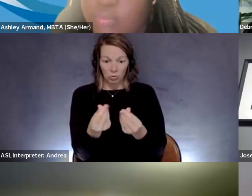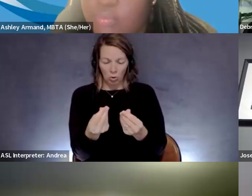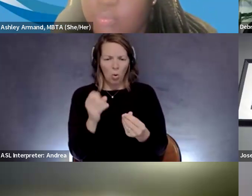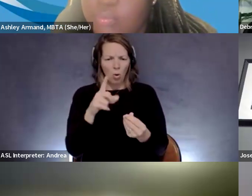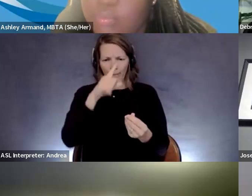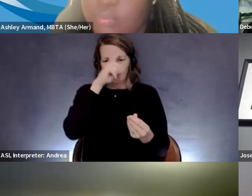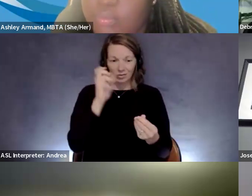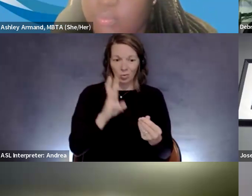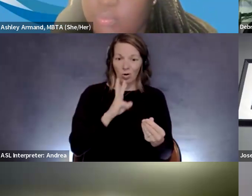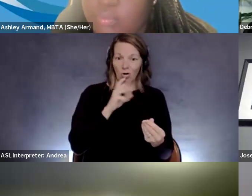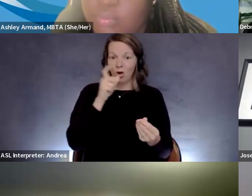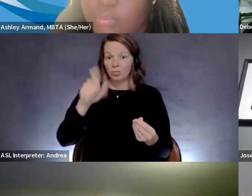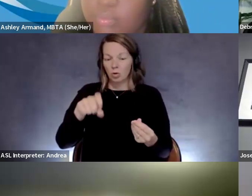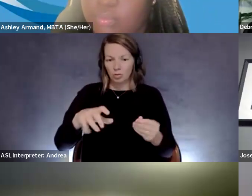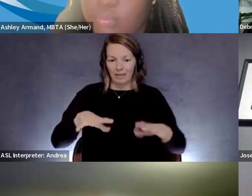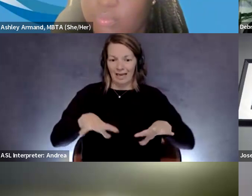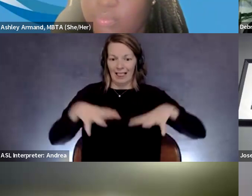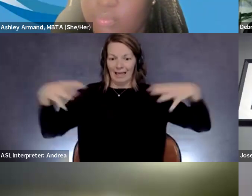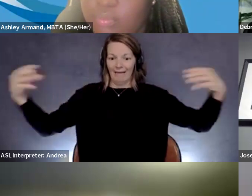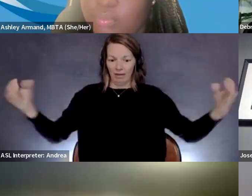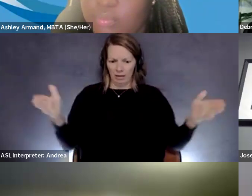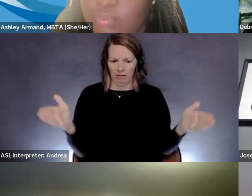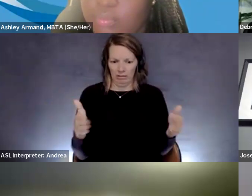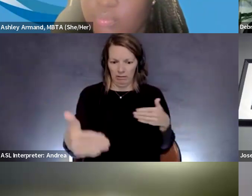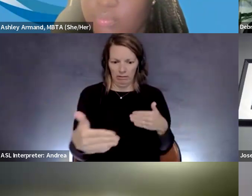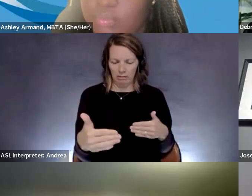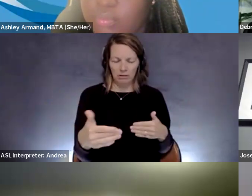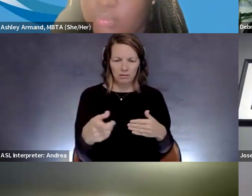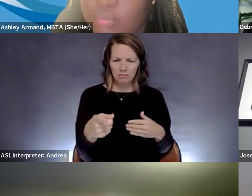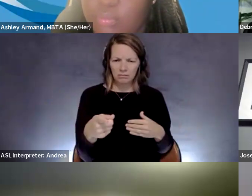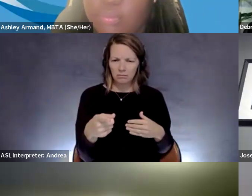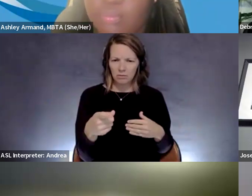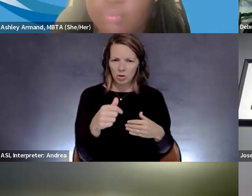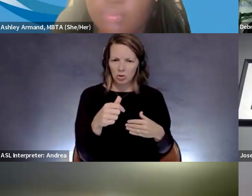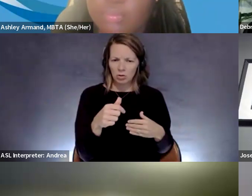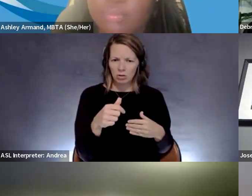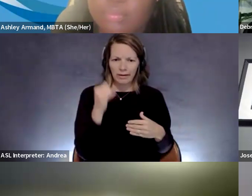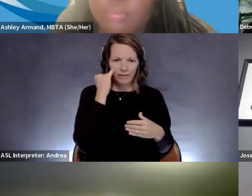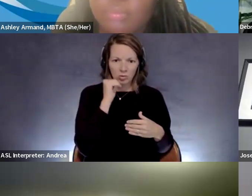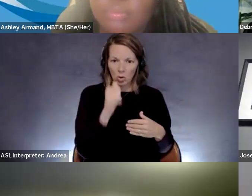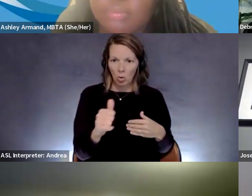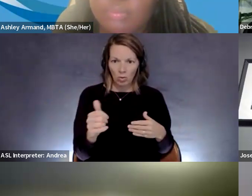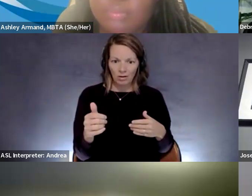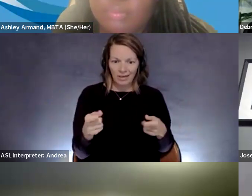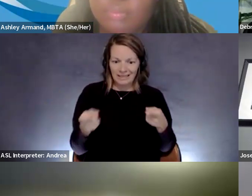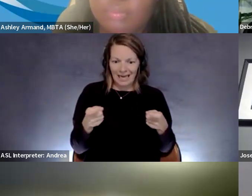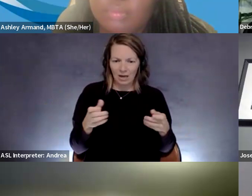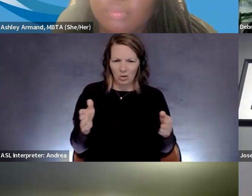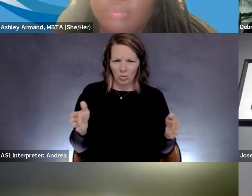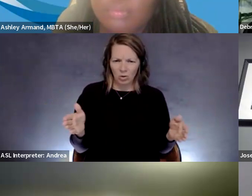the water is not supposed to be leaving the site, you don't contain it or constrain